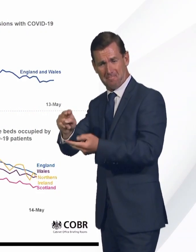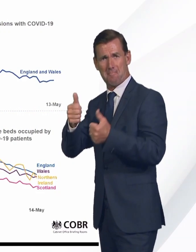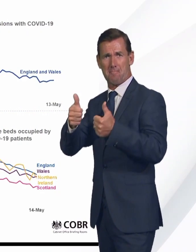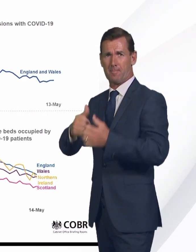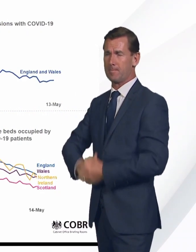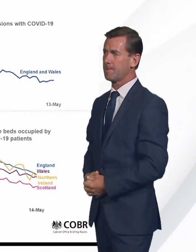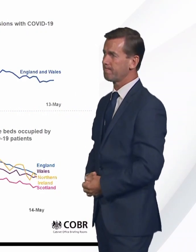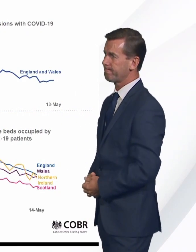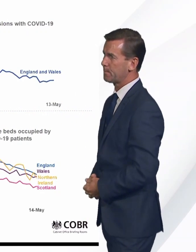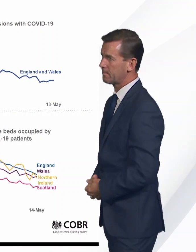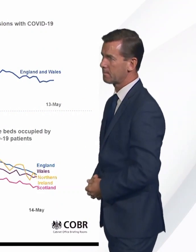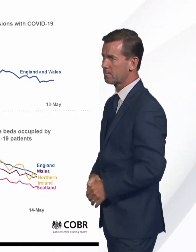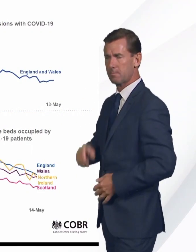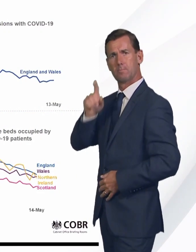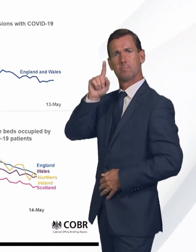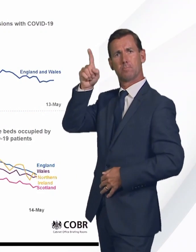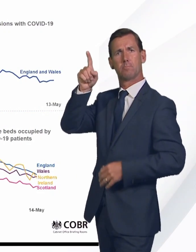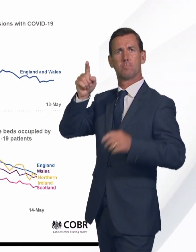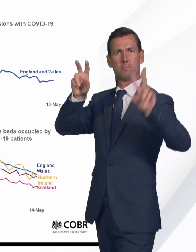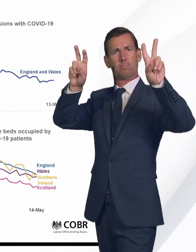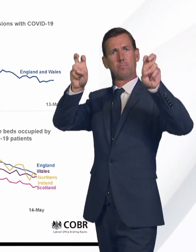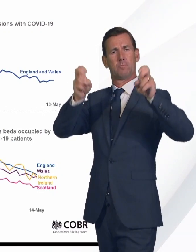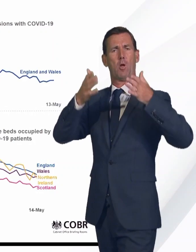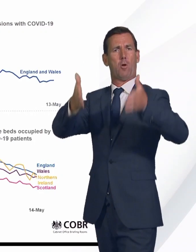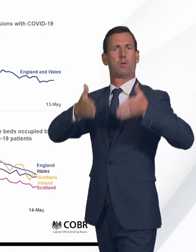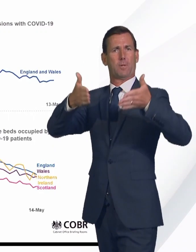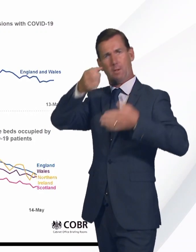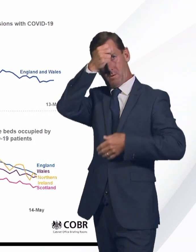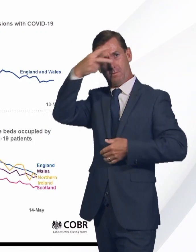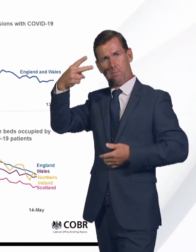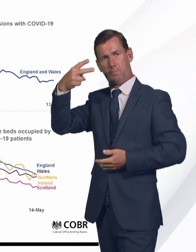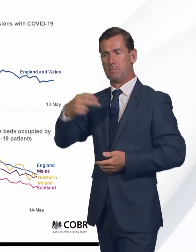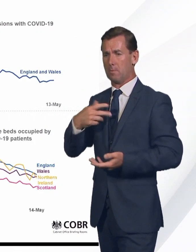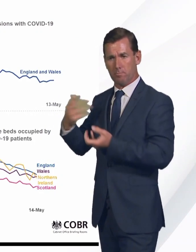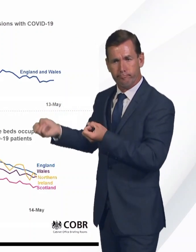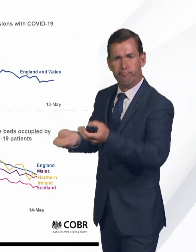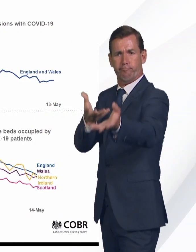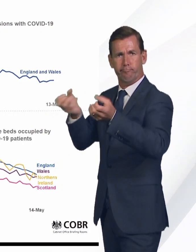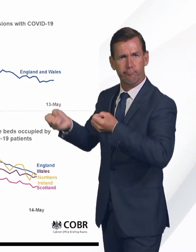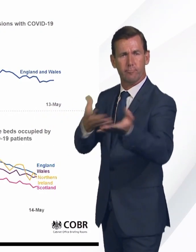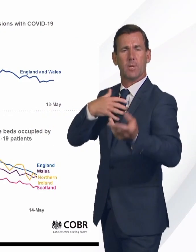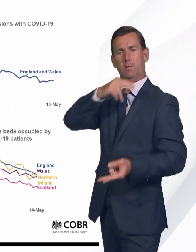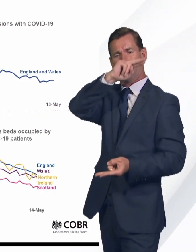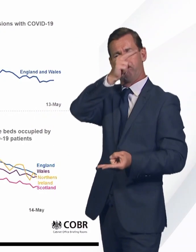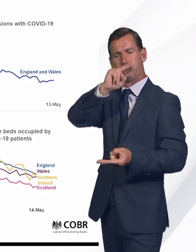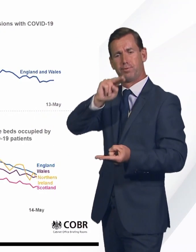This shows our data from hospitals. So the estimated admissions with COVID in hospital is now down